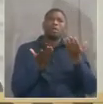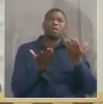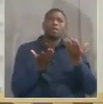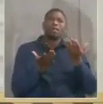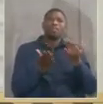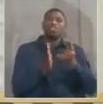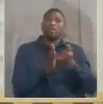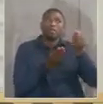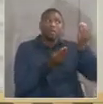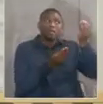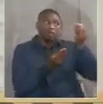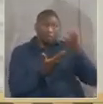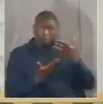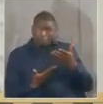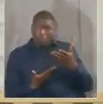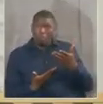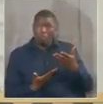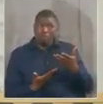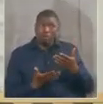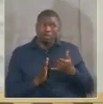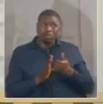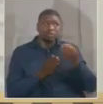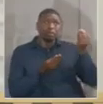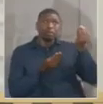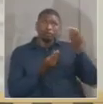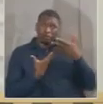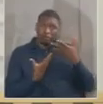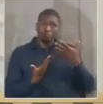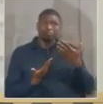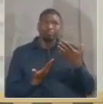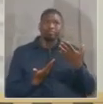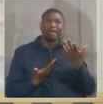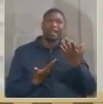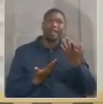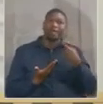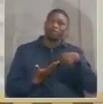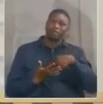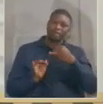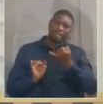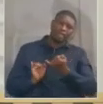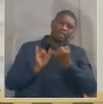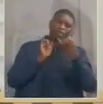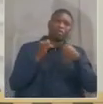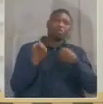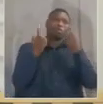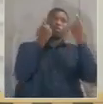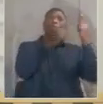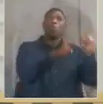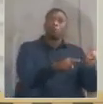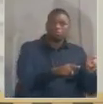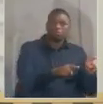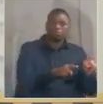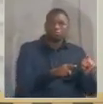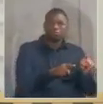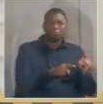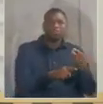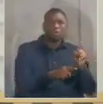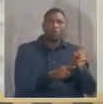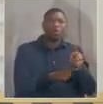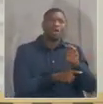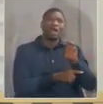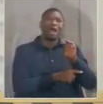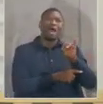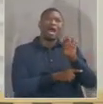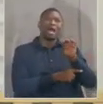notification as then it will be inviting us to come and brief the IMC.